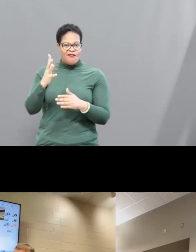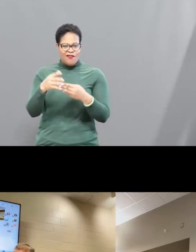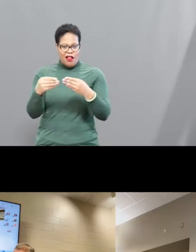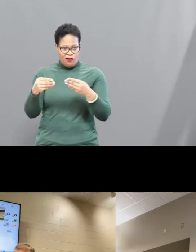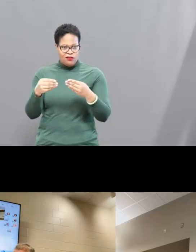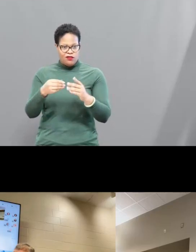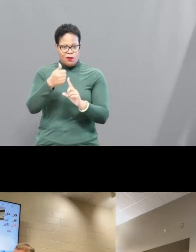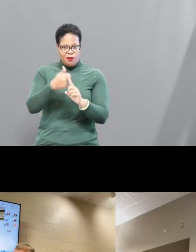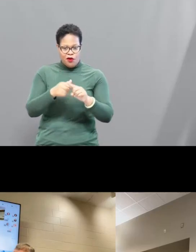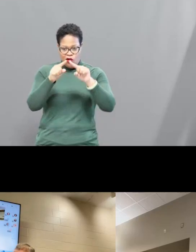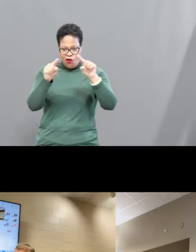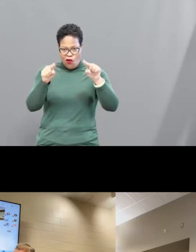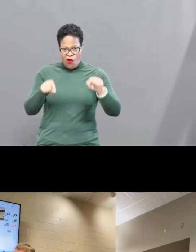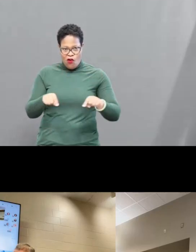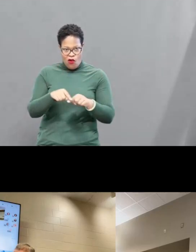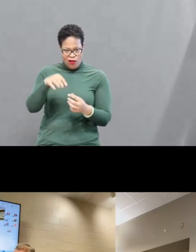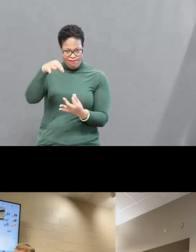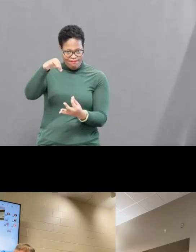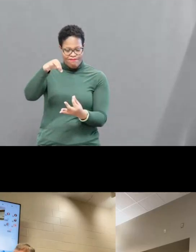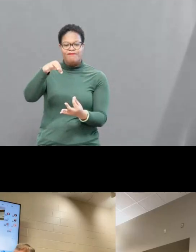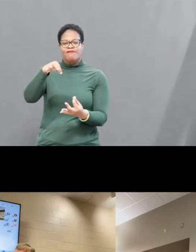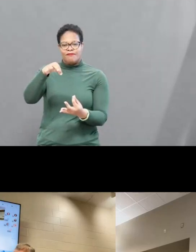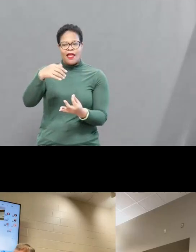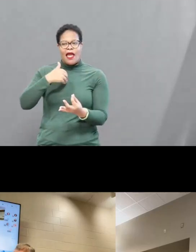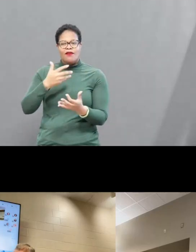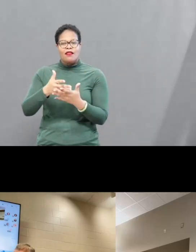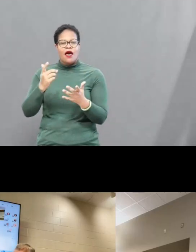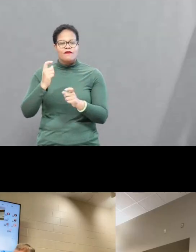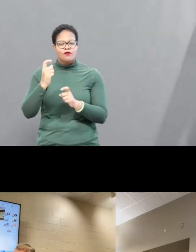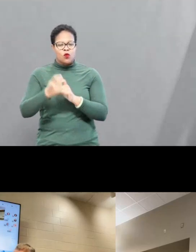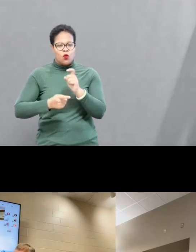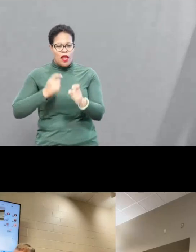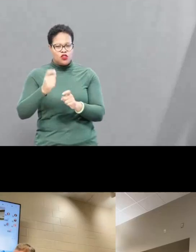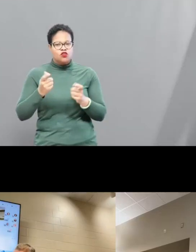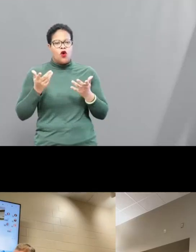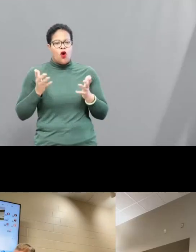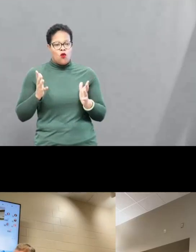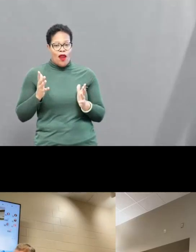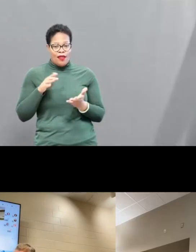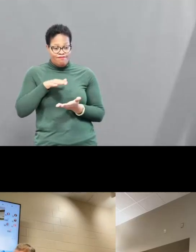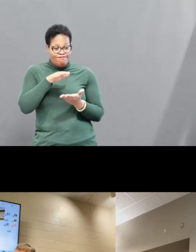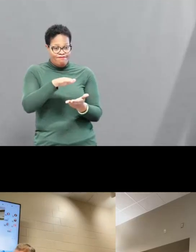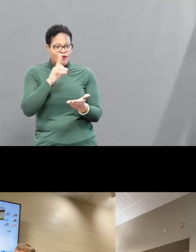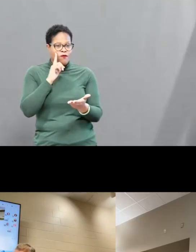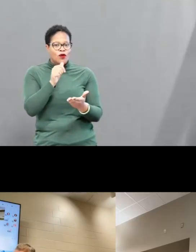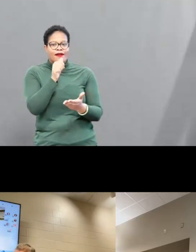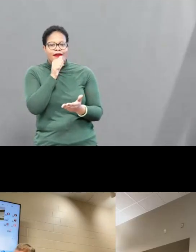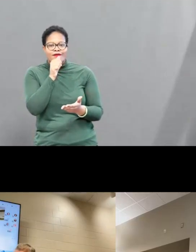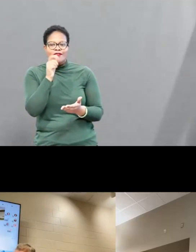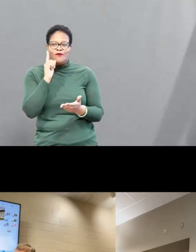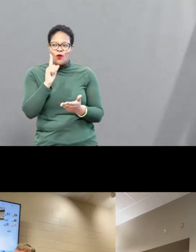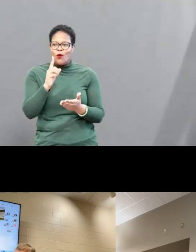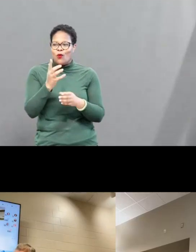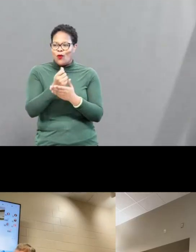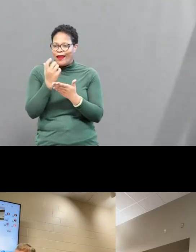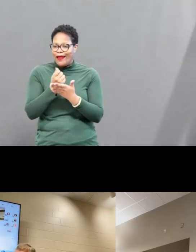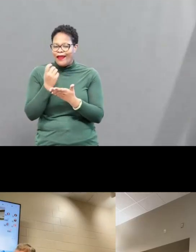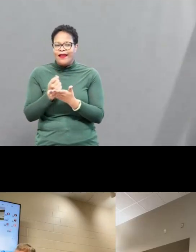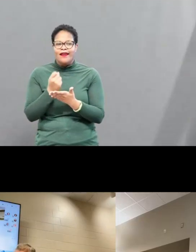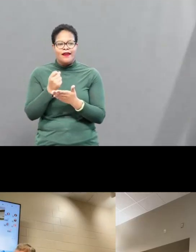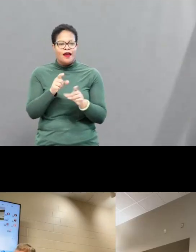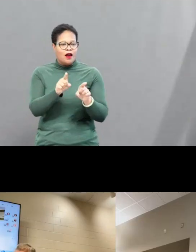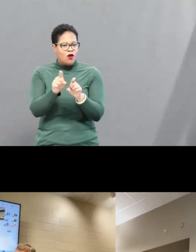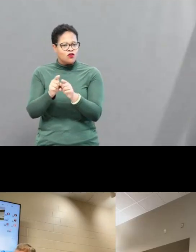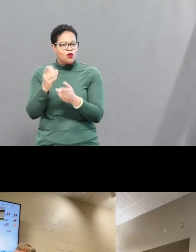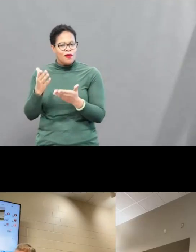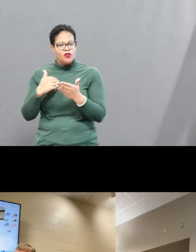$5 per card. And they have a lot of donations that have been given for gifts for winning, as well as they may